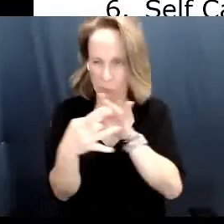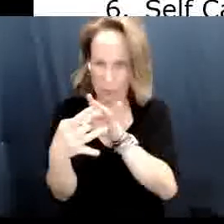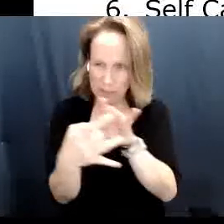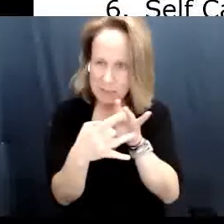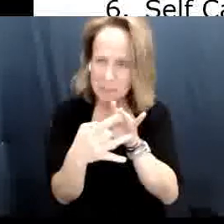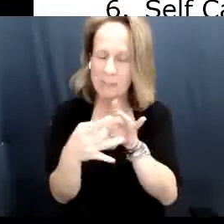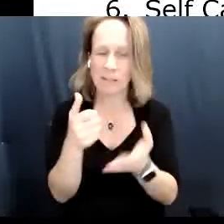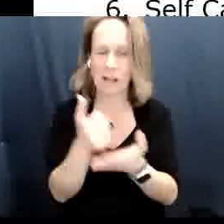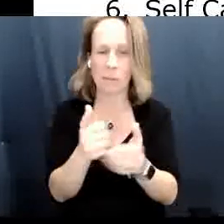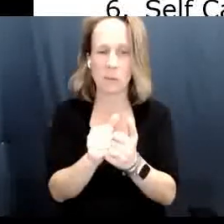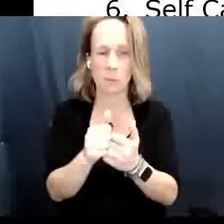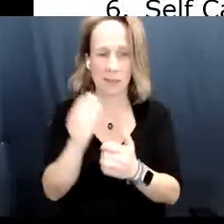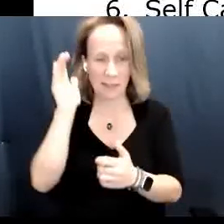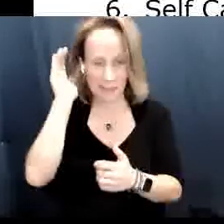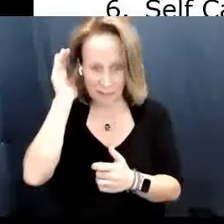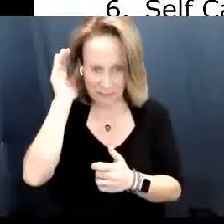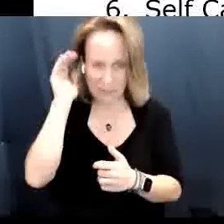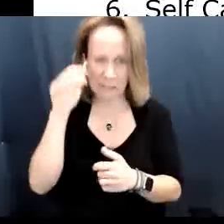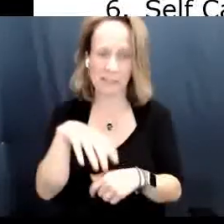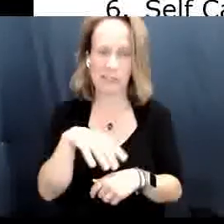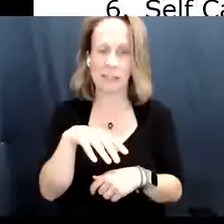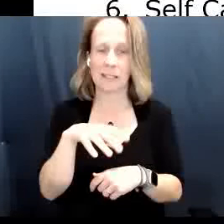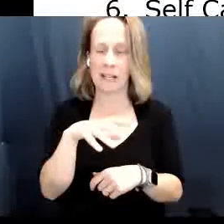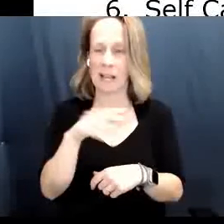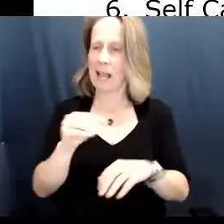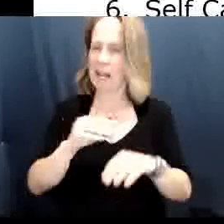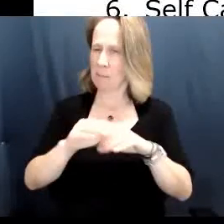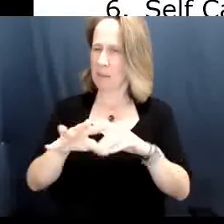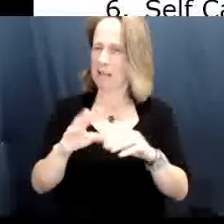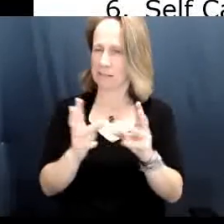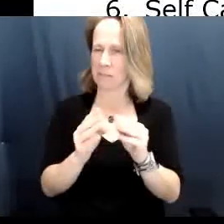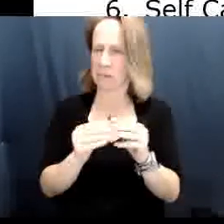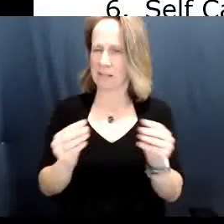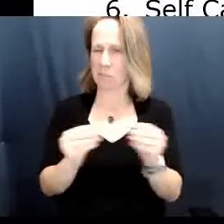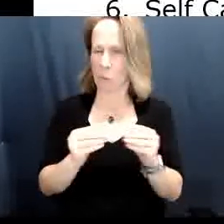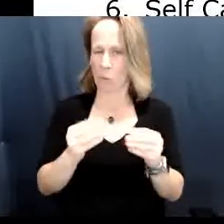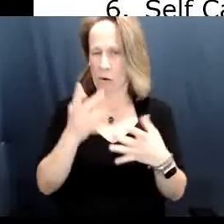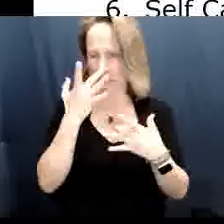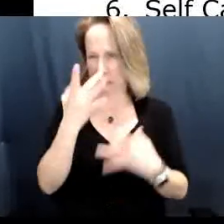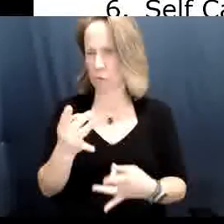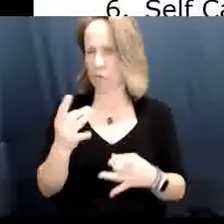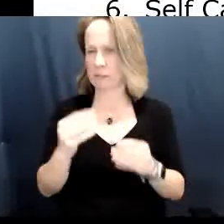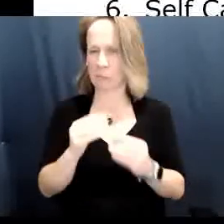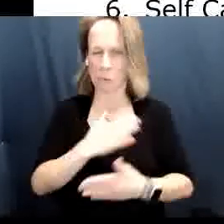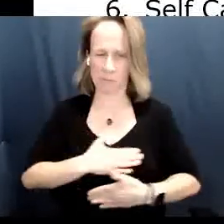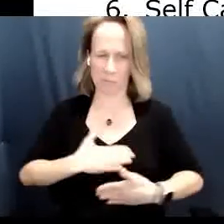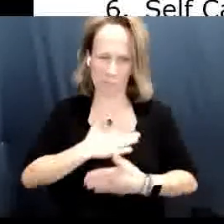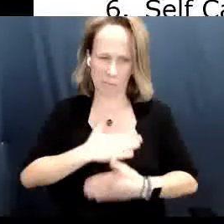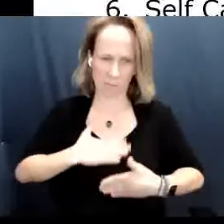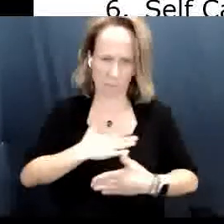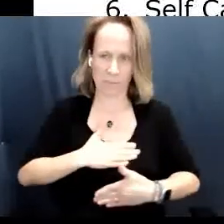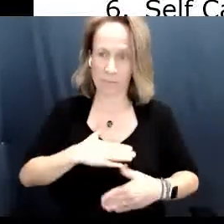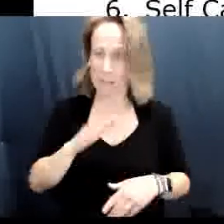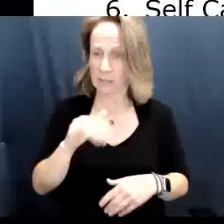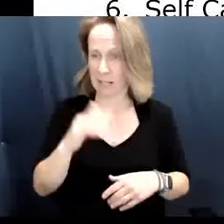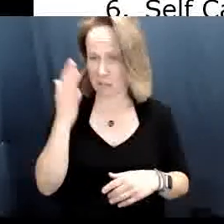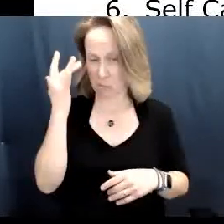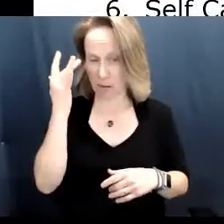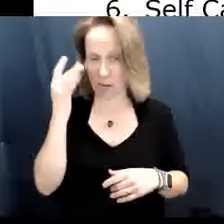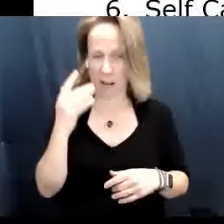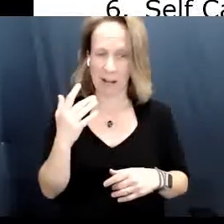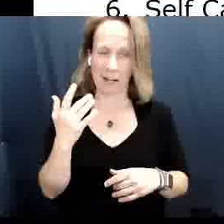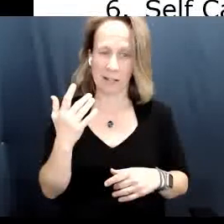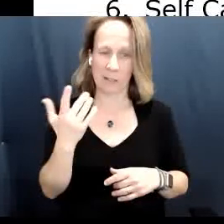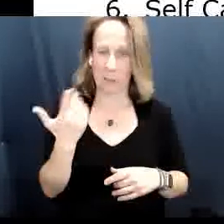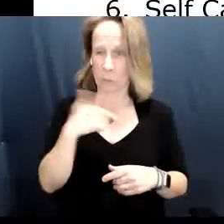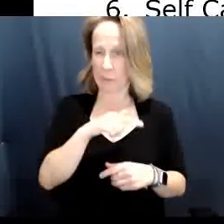make the sessions more interesting and enjoyable. And this is the same reason that we spend time doing